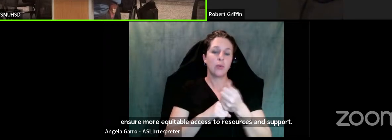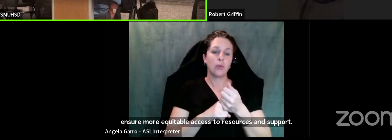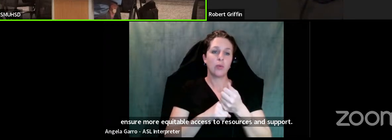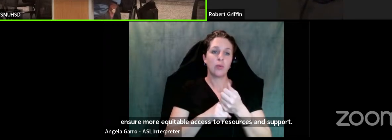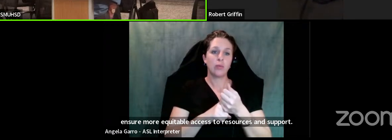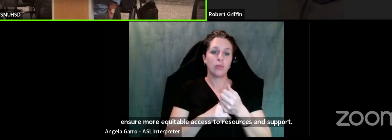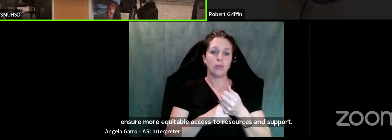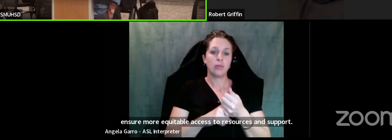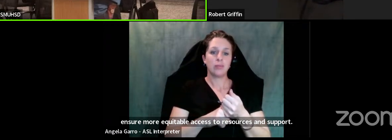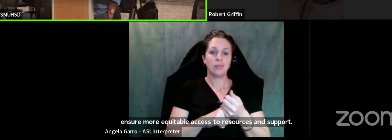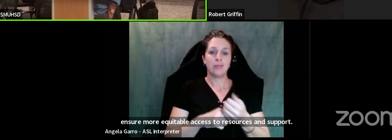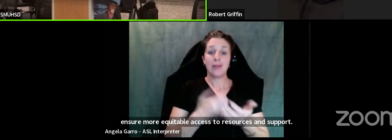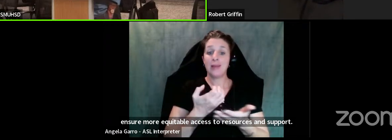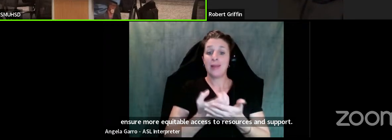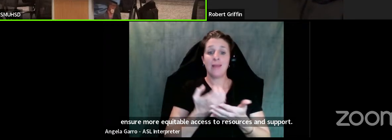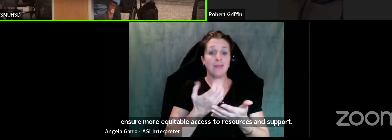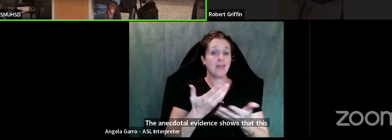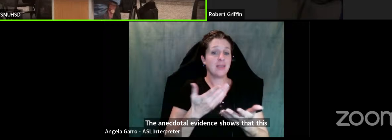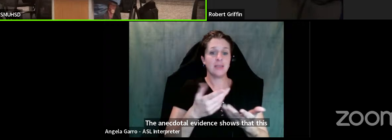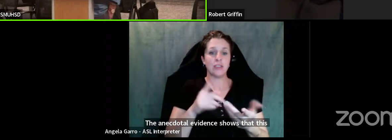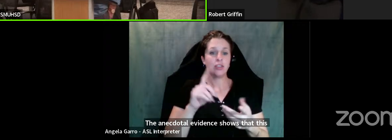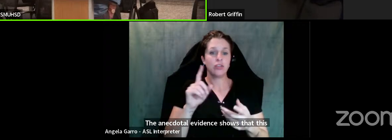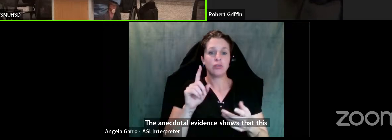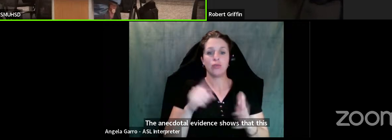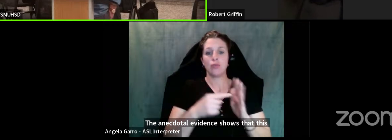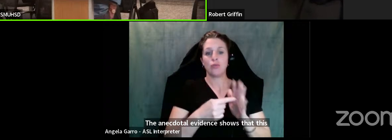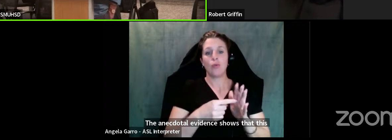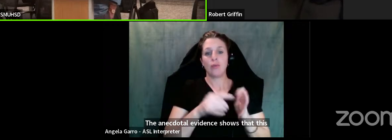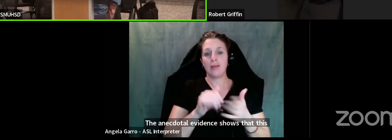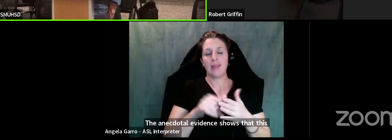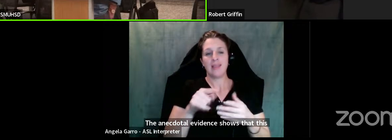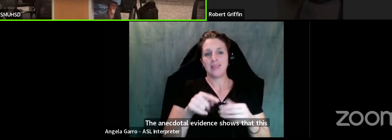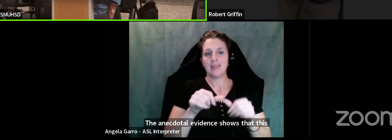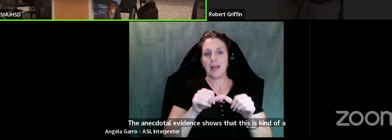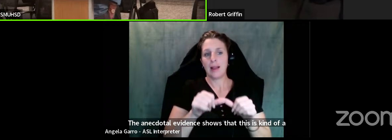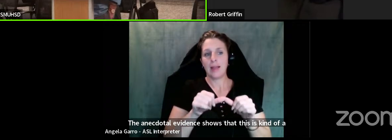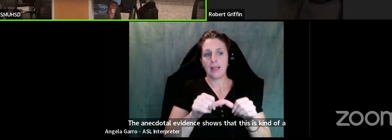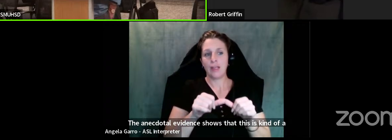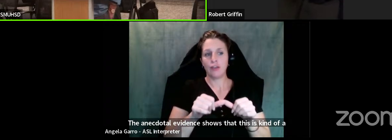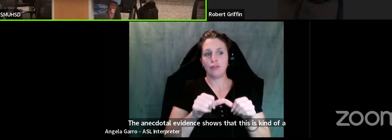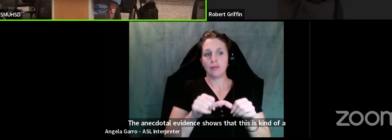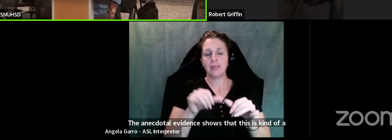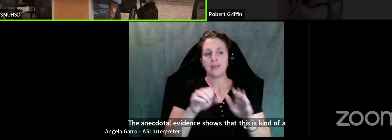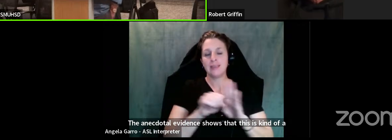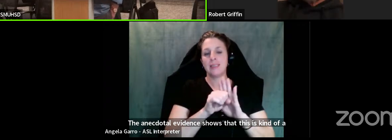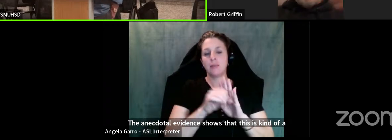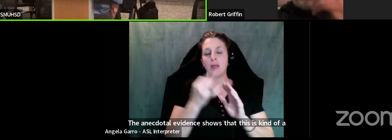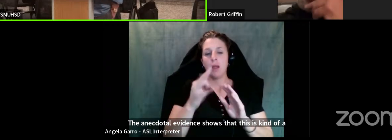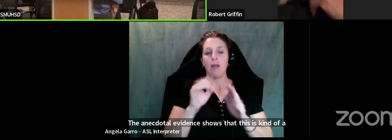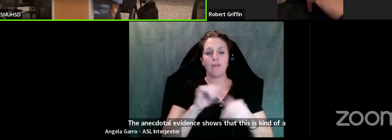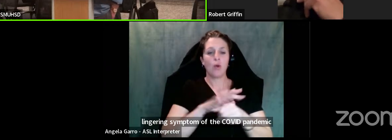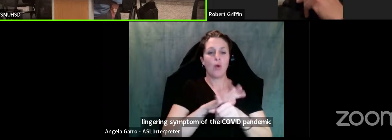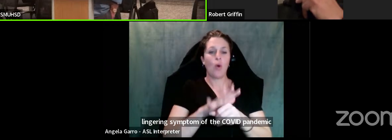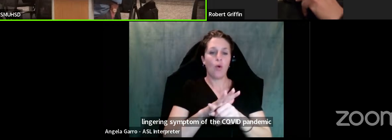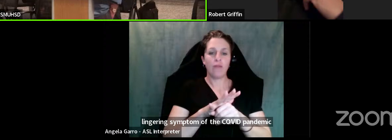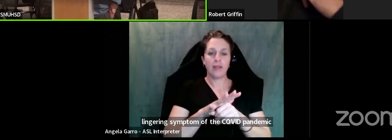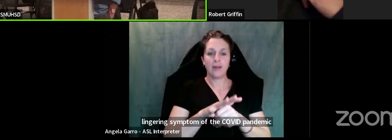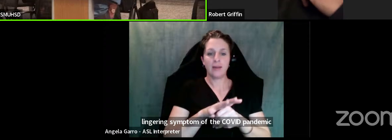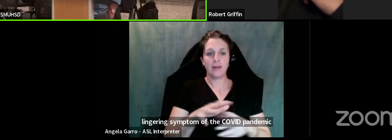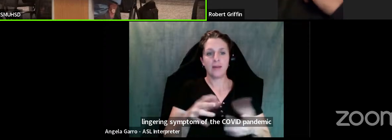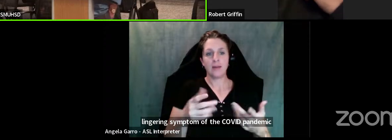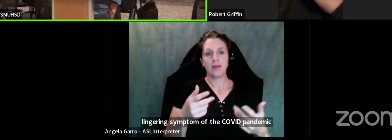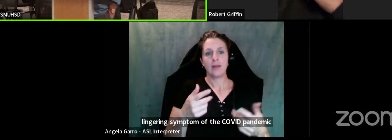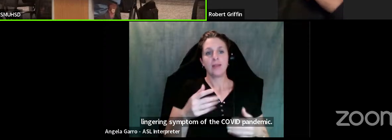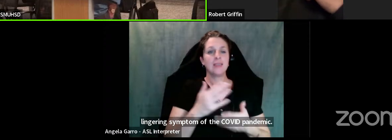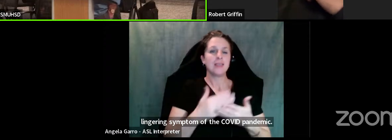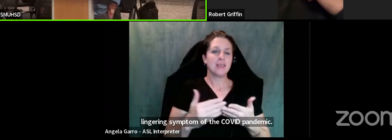anecdotal evidence shows that this is kind of a lingering symptom of the COVID pandemic. We, in